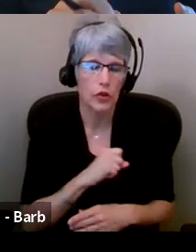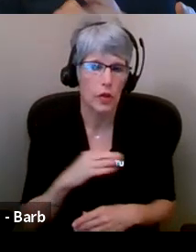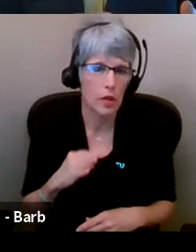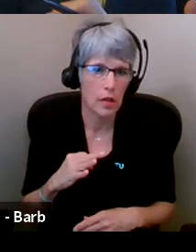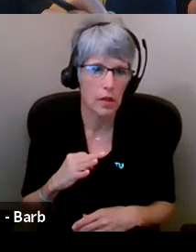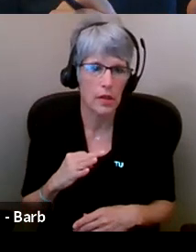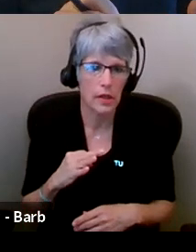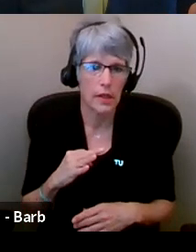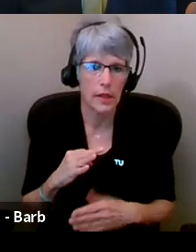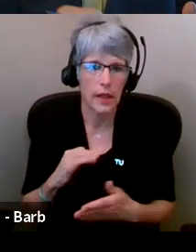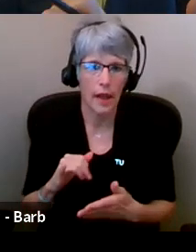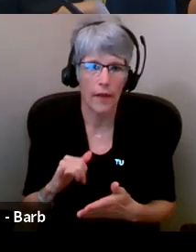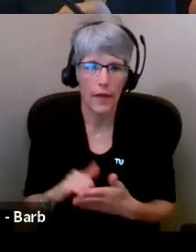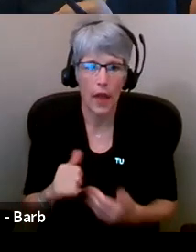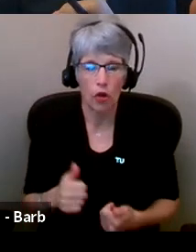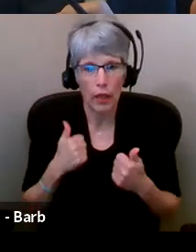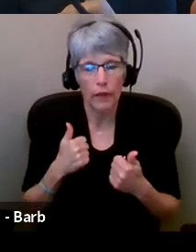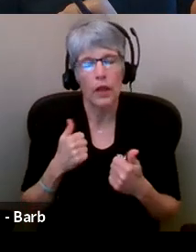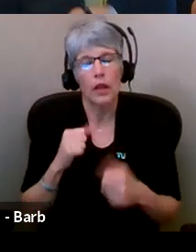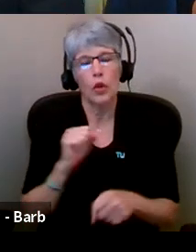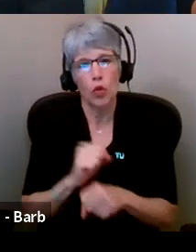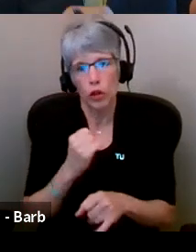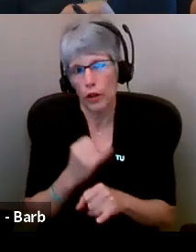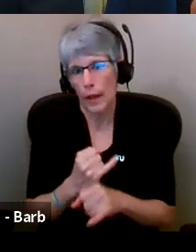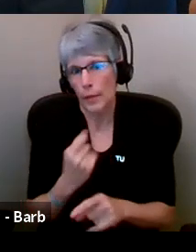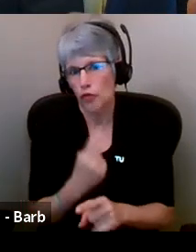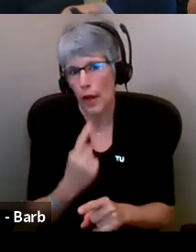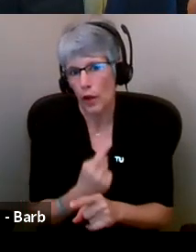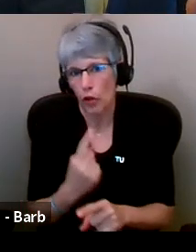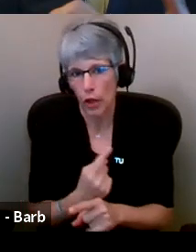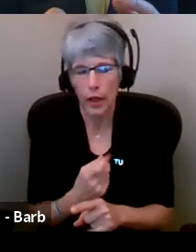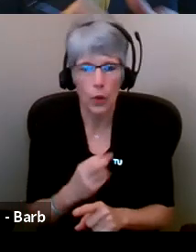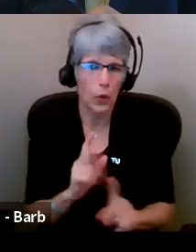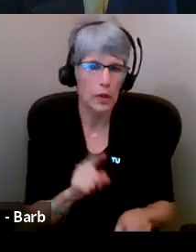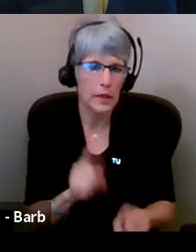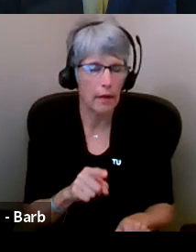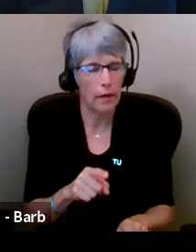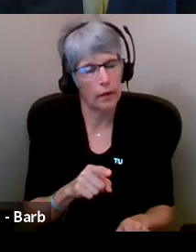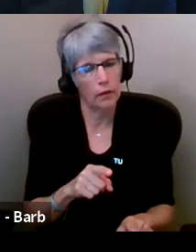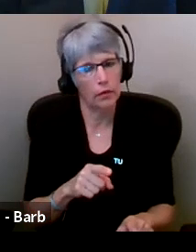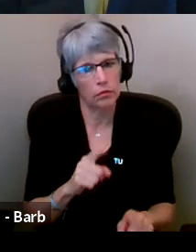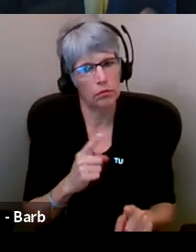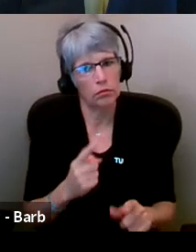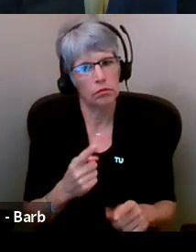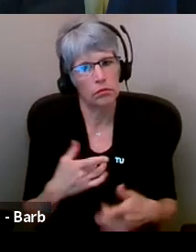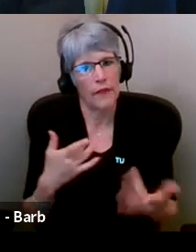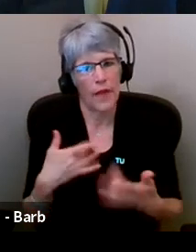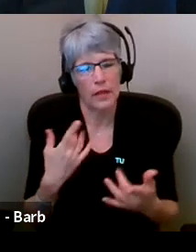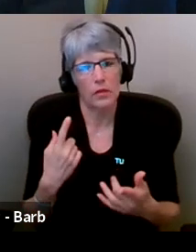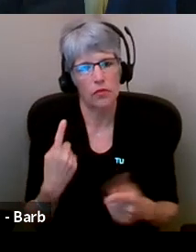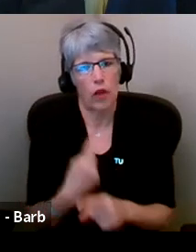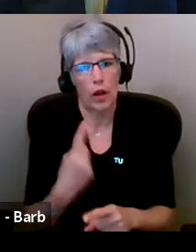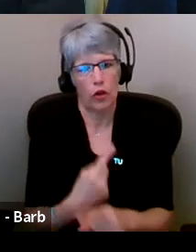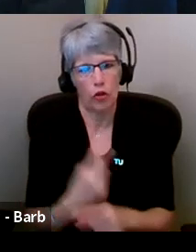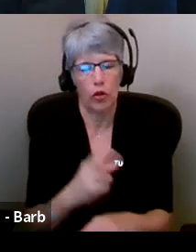are either living, regularly working on campus, that are attending specific events on a regular basis, using our